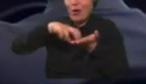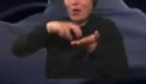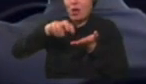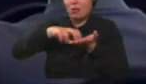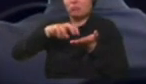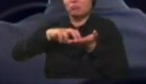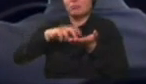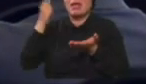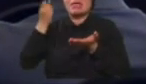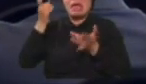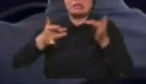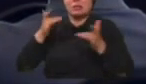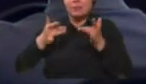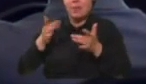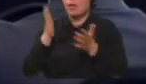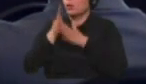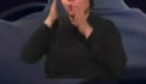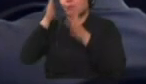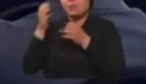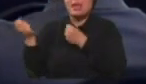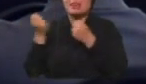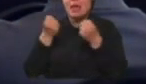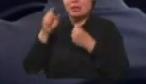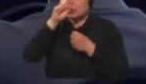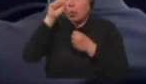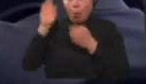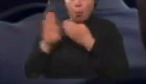so. Next slide, please.